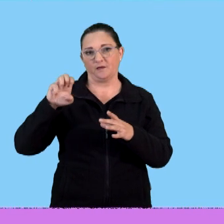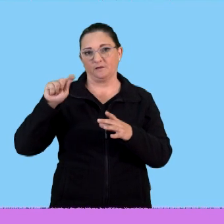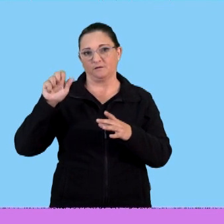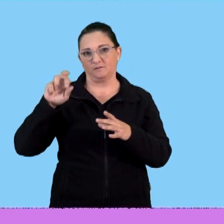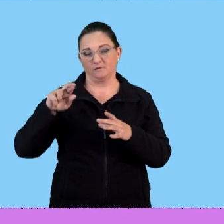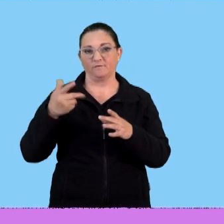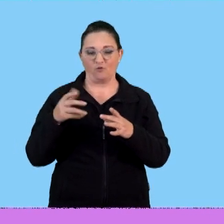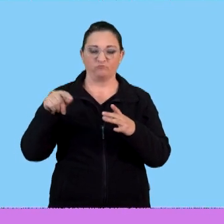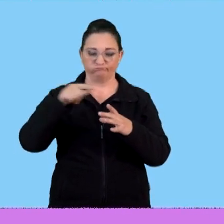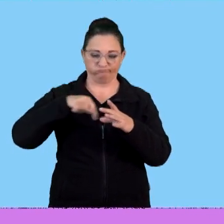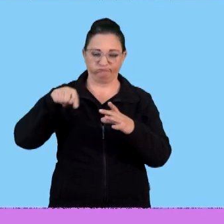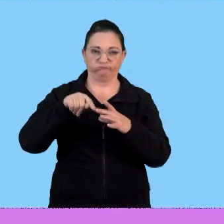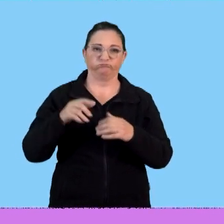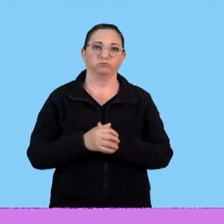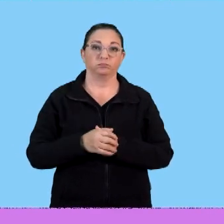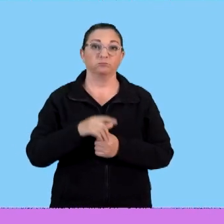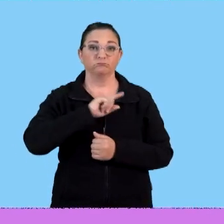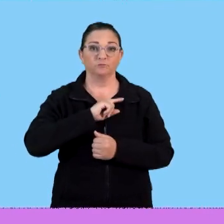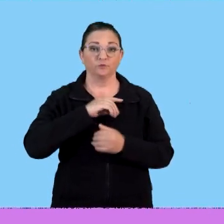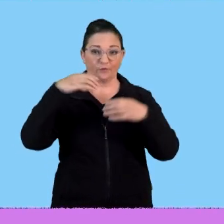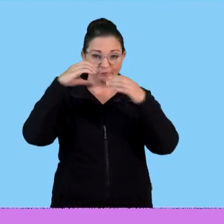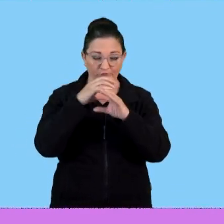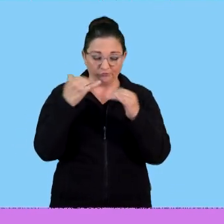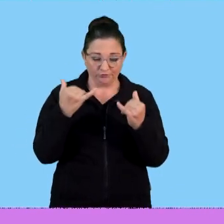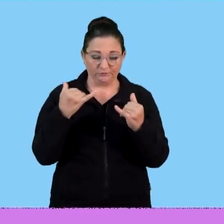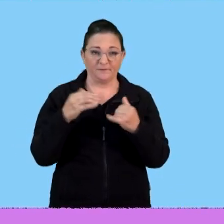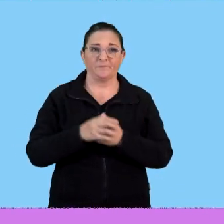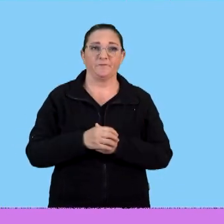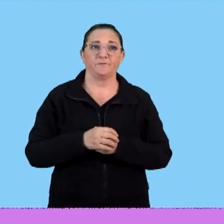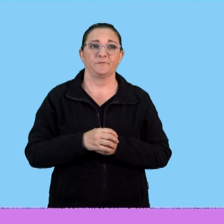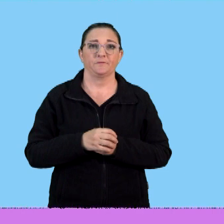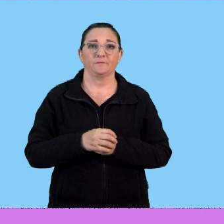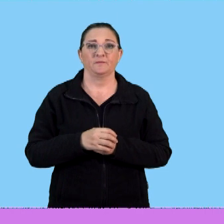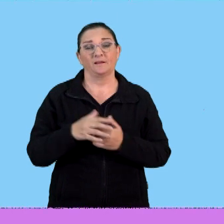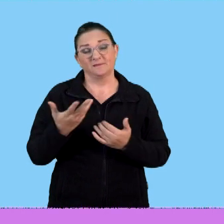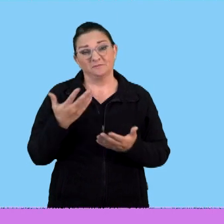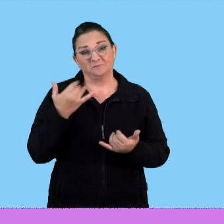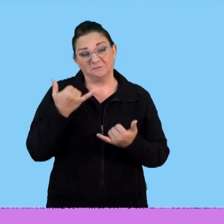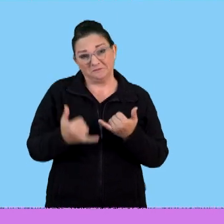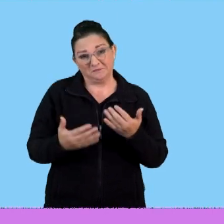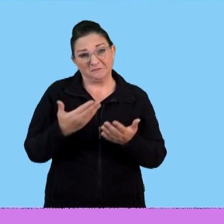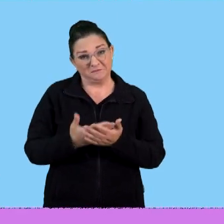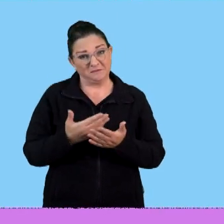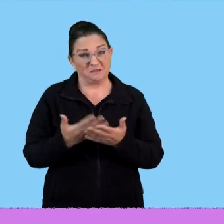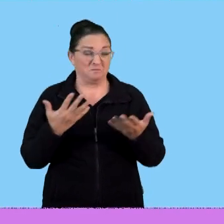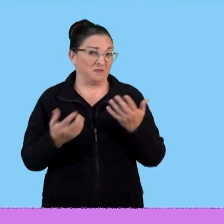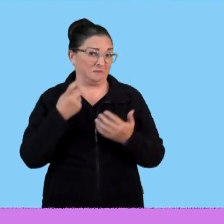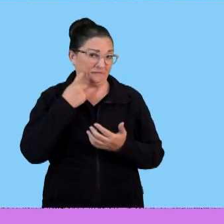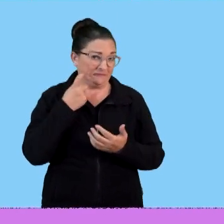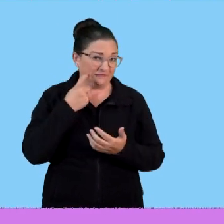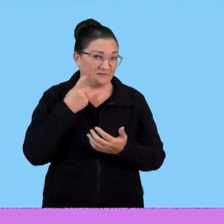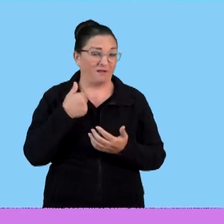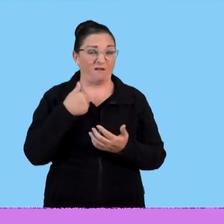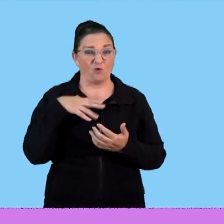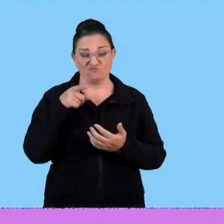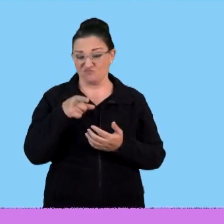so that was the main focus of our lesson today. Then some common errors that I would like you to